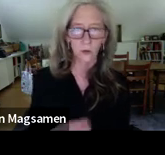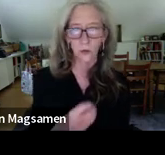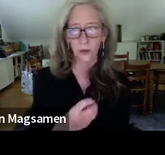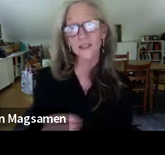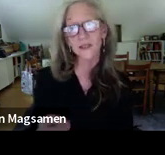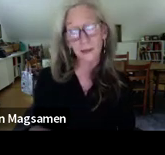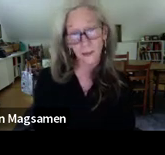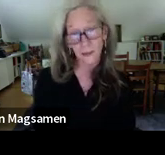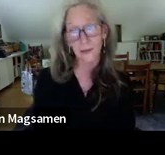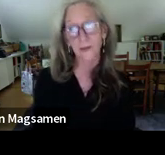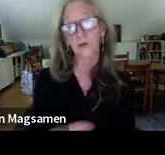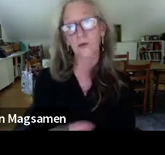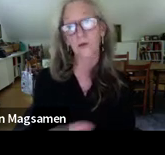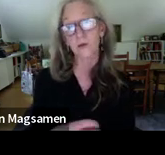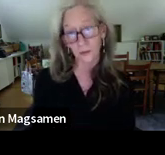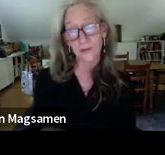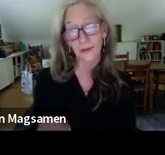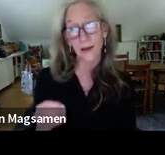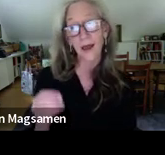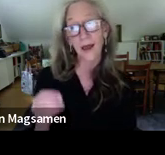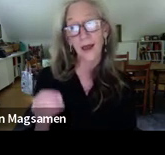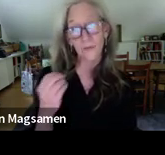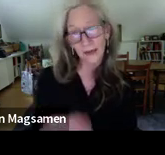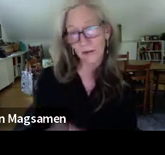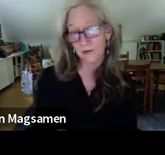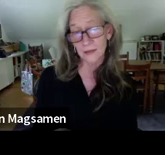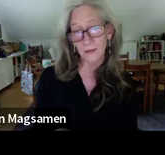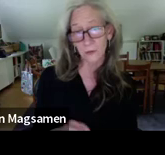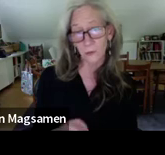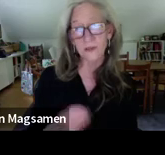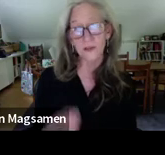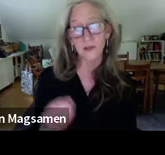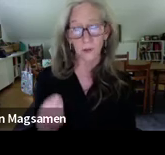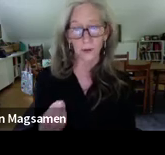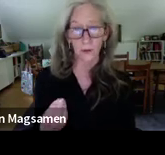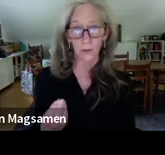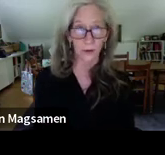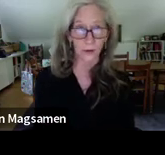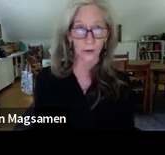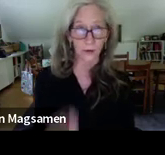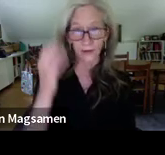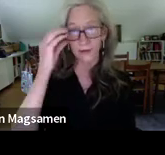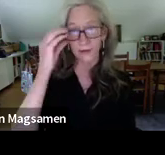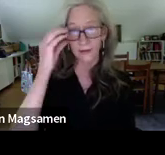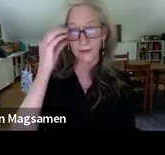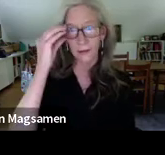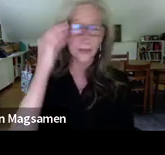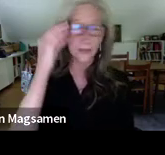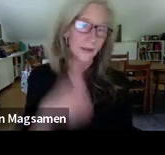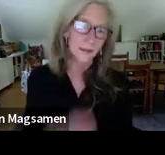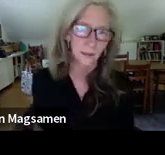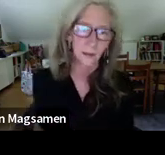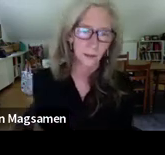be able to articulate those feelings that have been held inside of you really starts to affect things